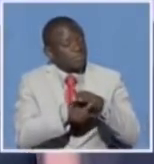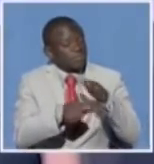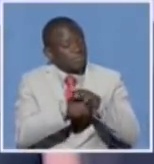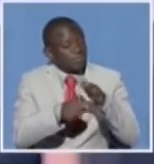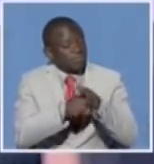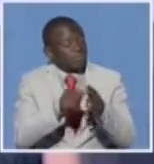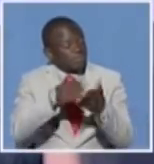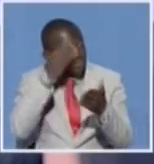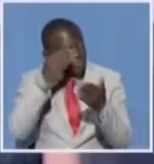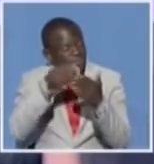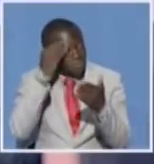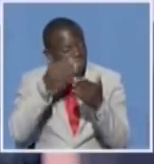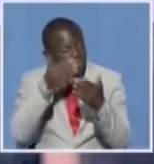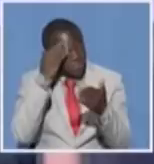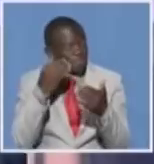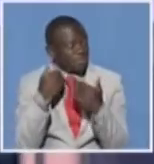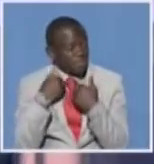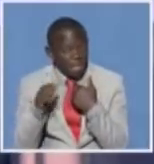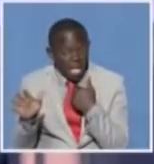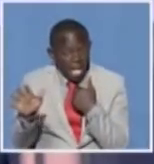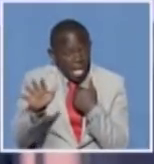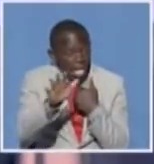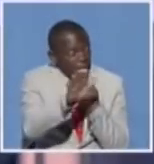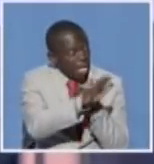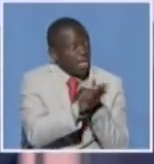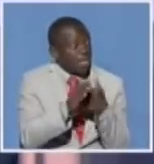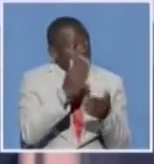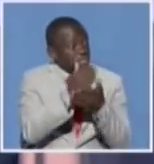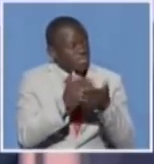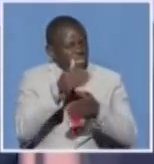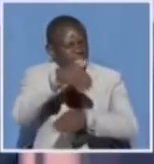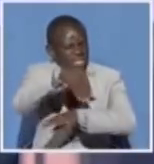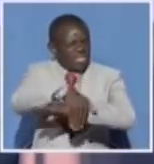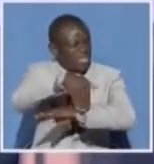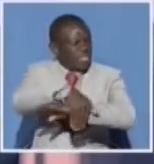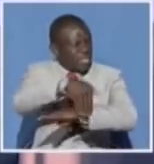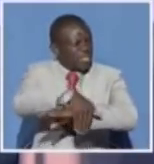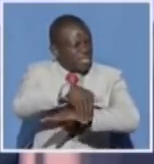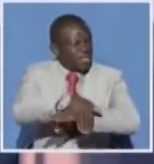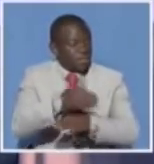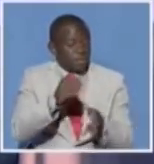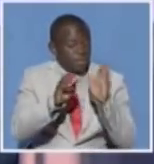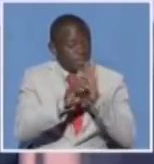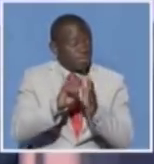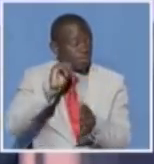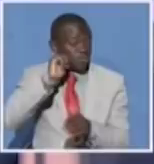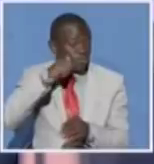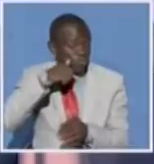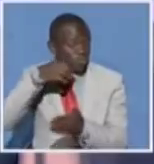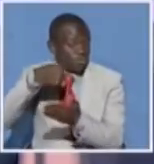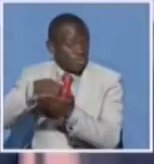tuition centers? Some of them that offer tuitions very, very late into the night, a day before the exam. You see pupils on the streets